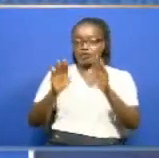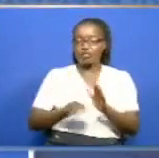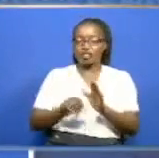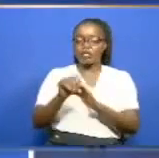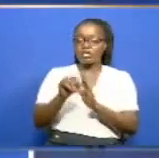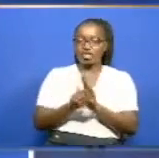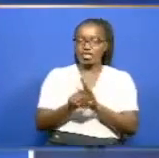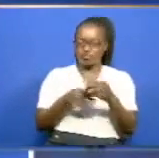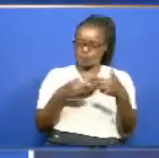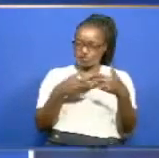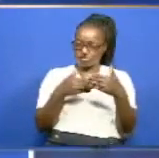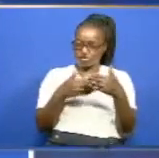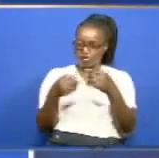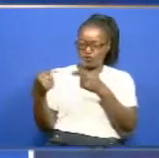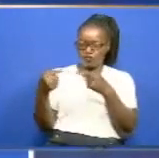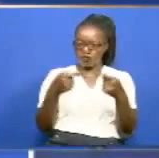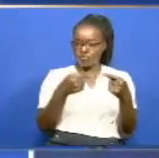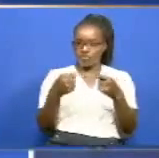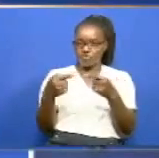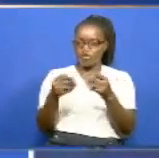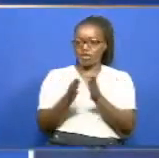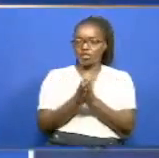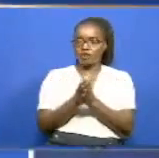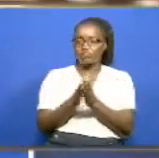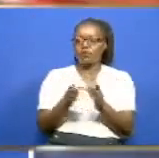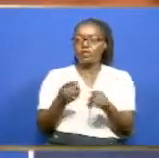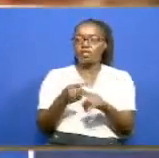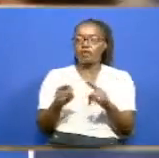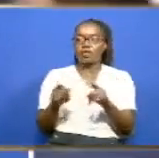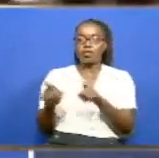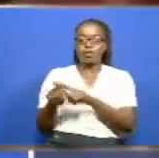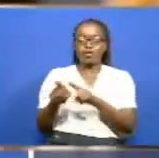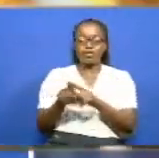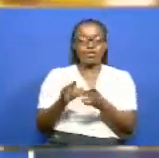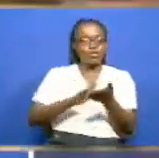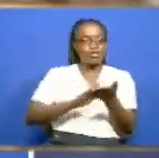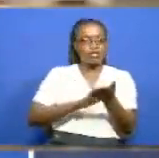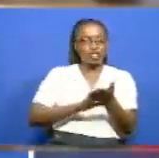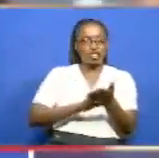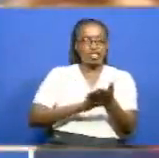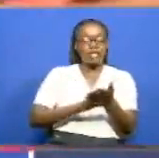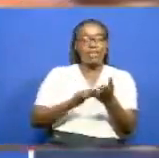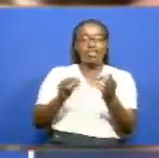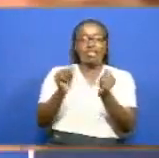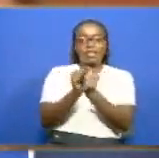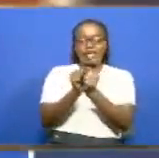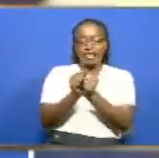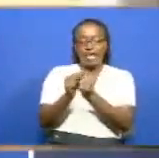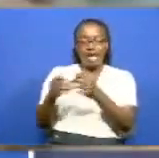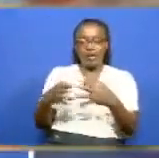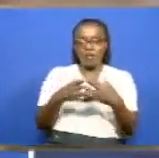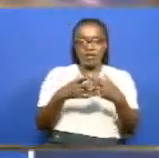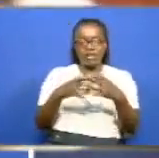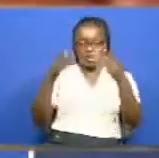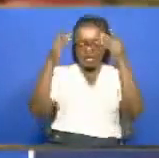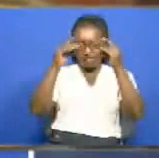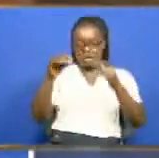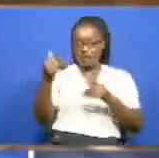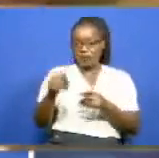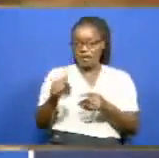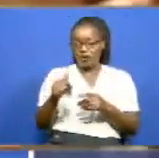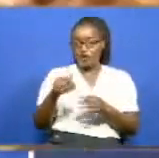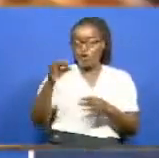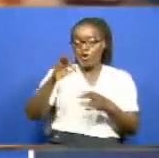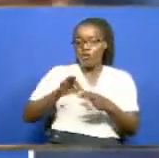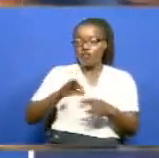a closer contest. However, polls also suggest 1 in 10 Americans have yet to make up their mind on who to vote